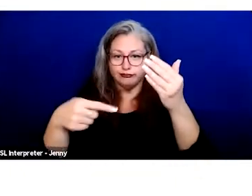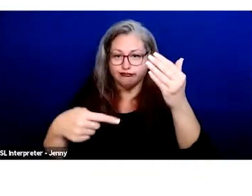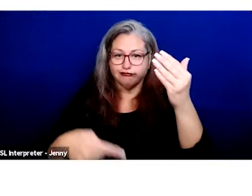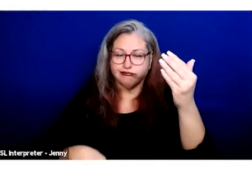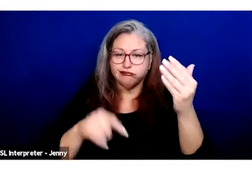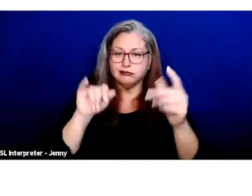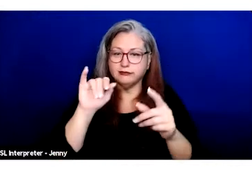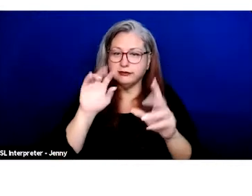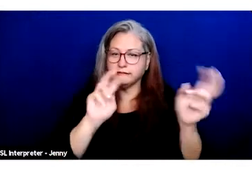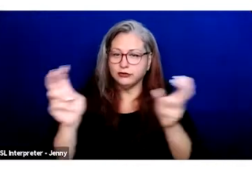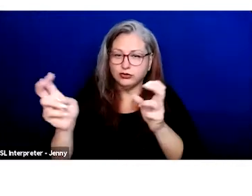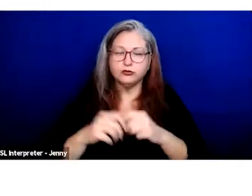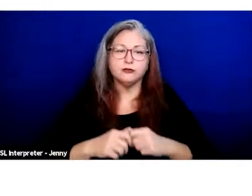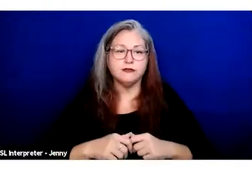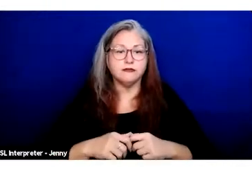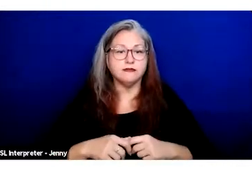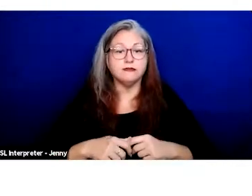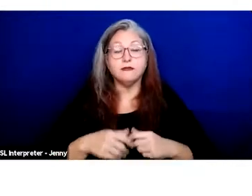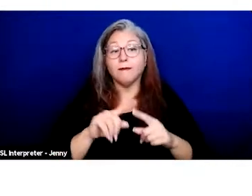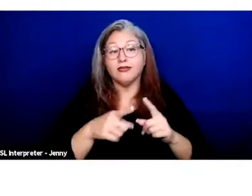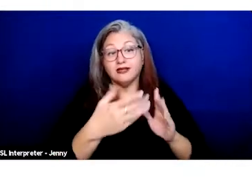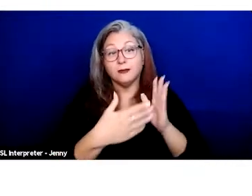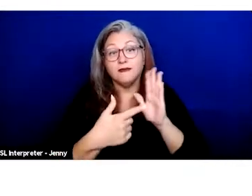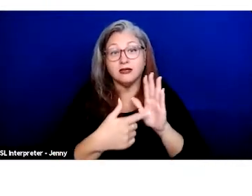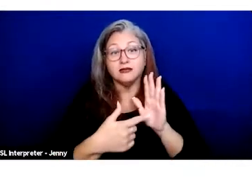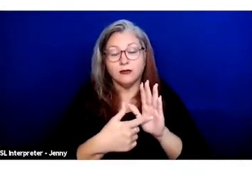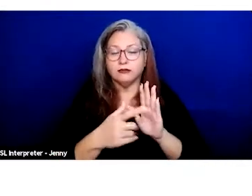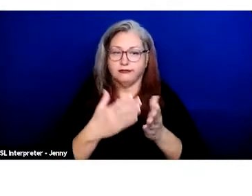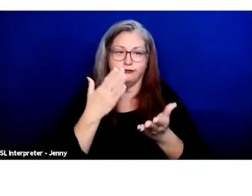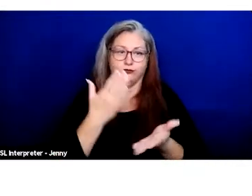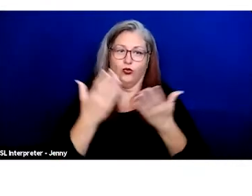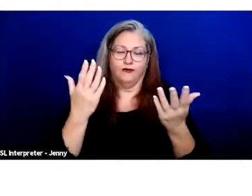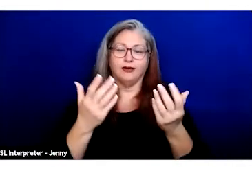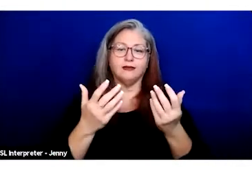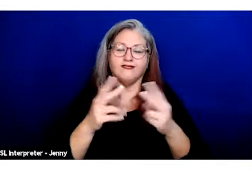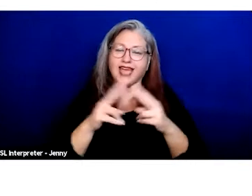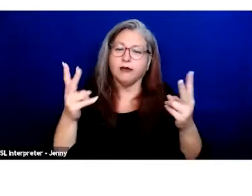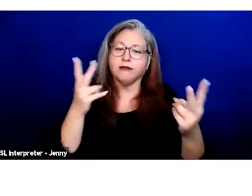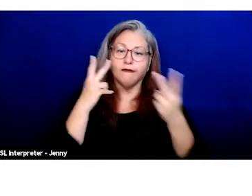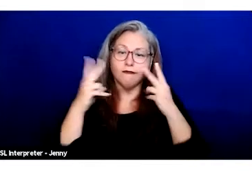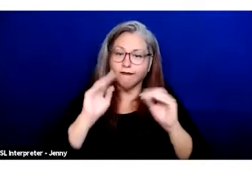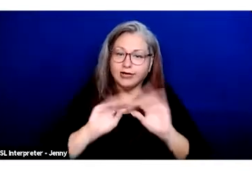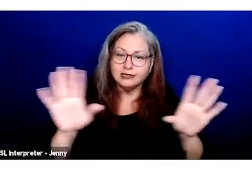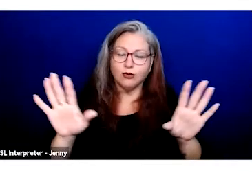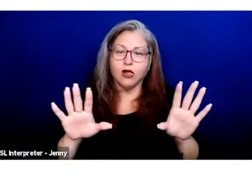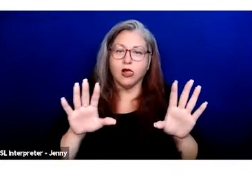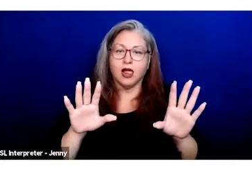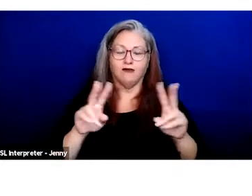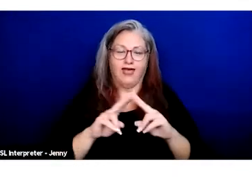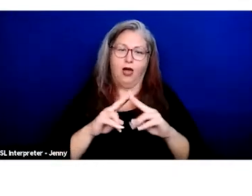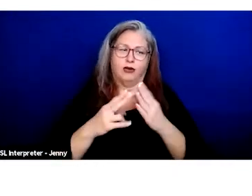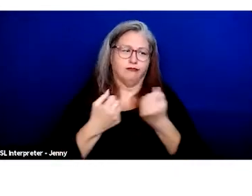on. These examples represent the most visible, the most overt forms of